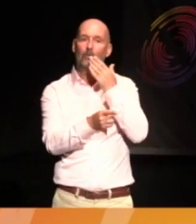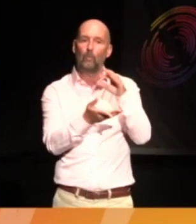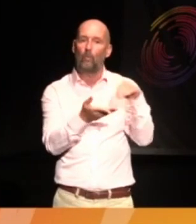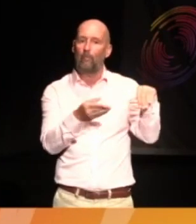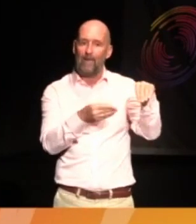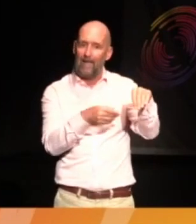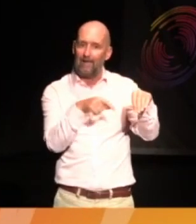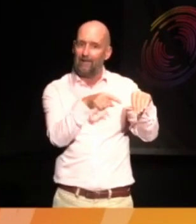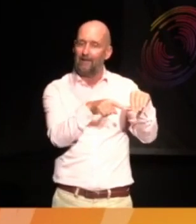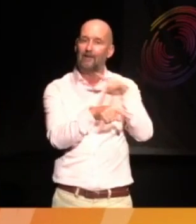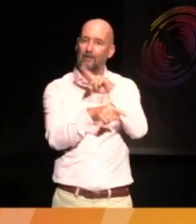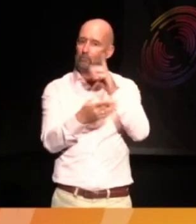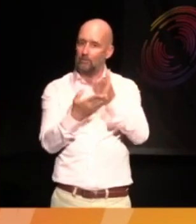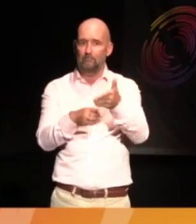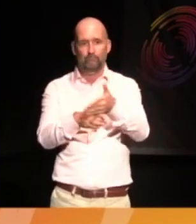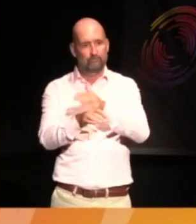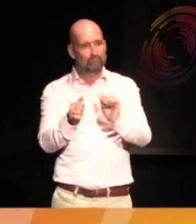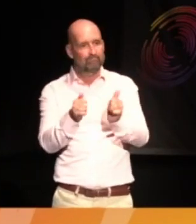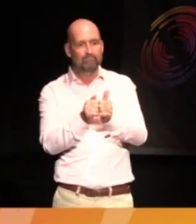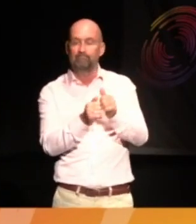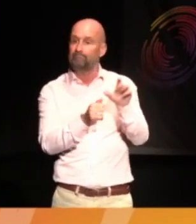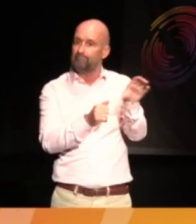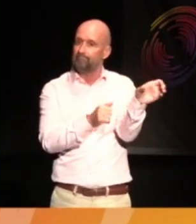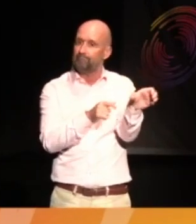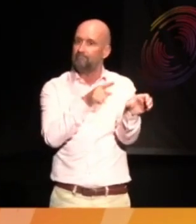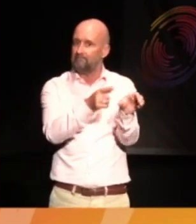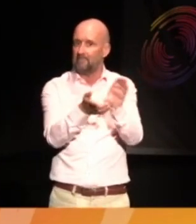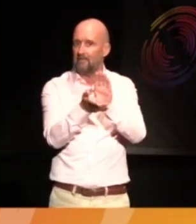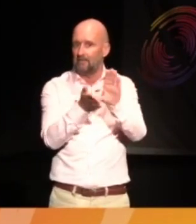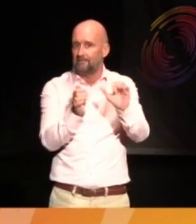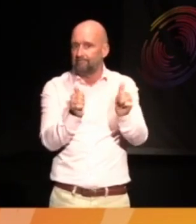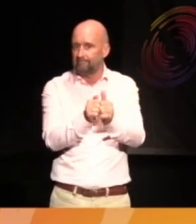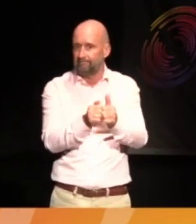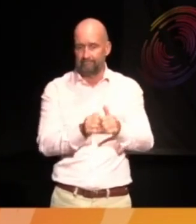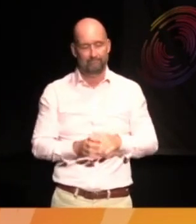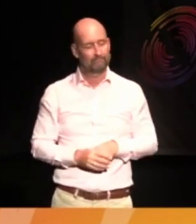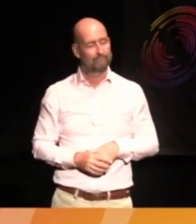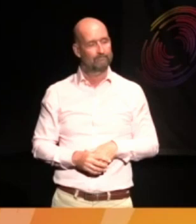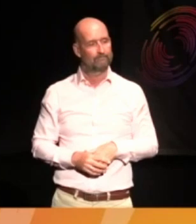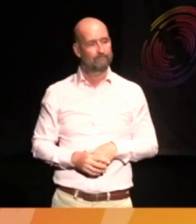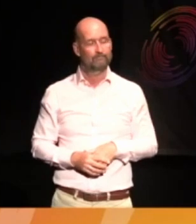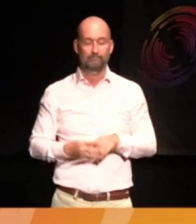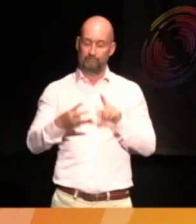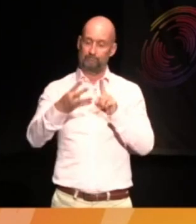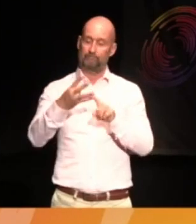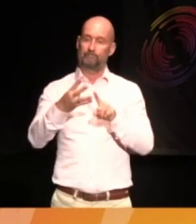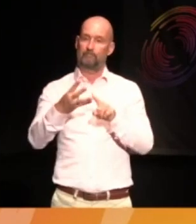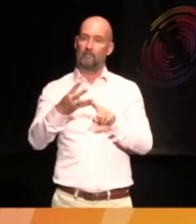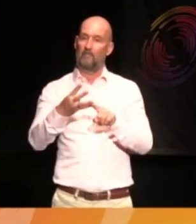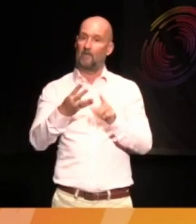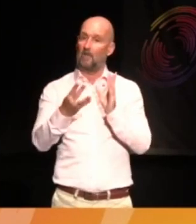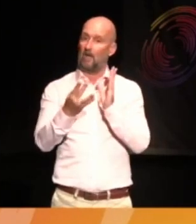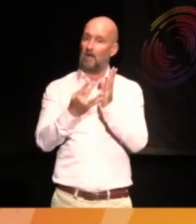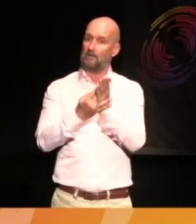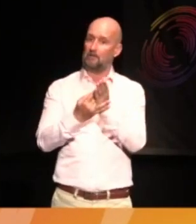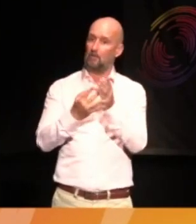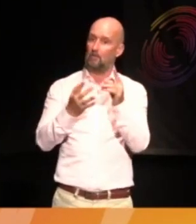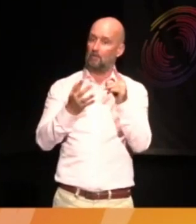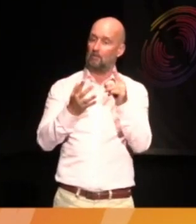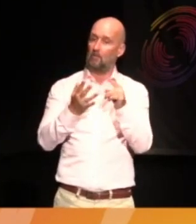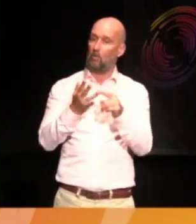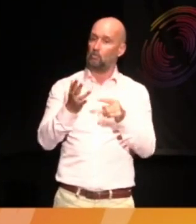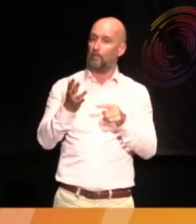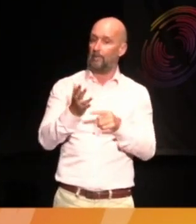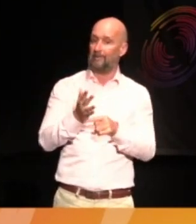doing it up front. And then you should probably have access to occupational therapists, because they're the ones